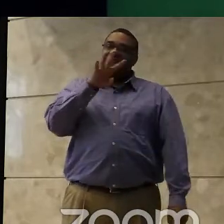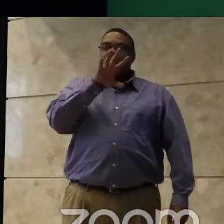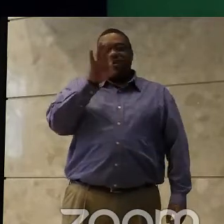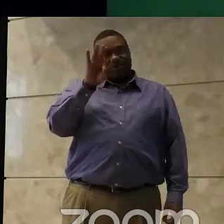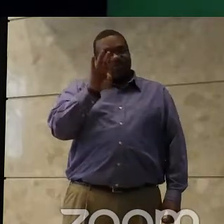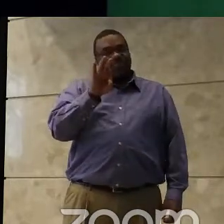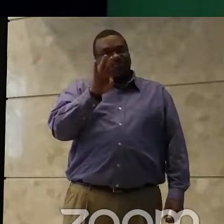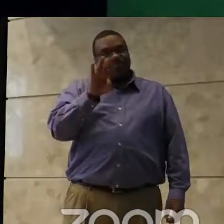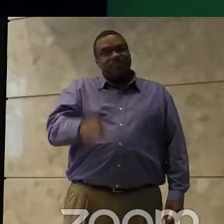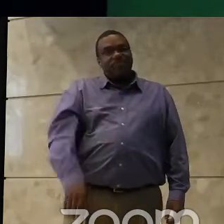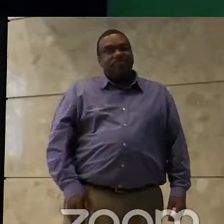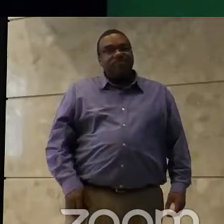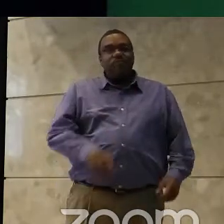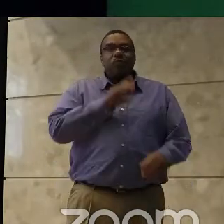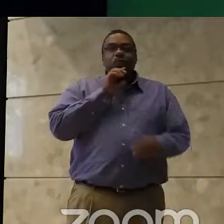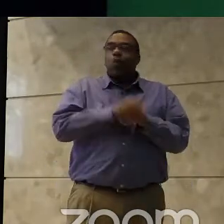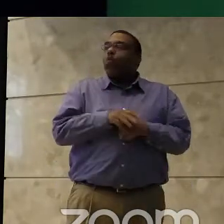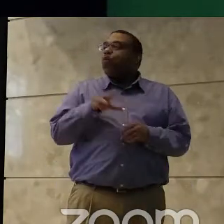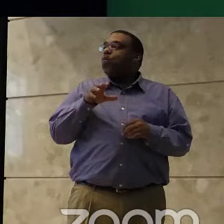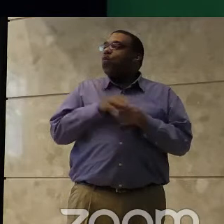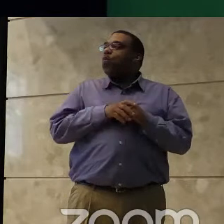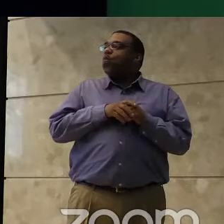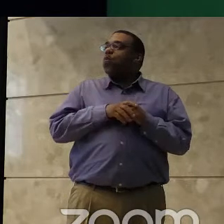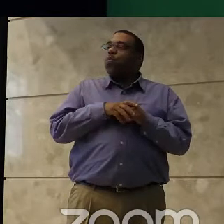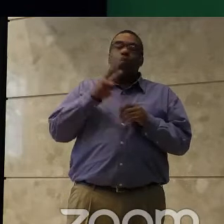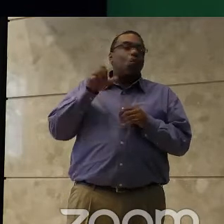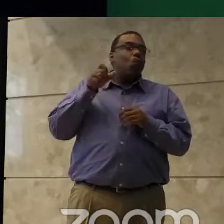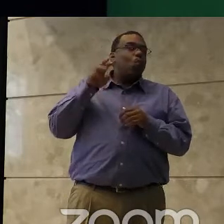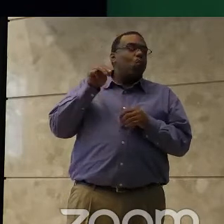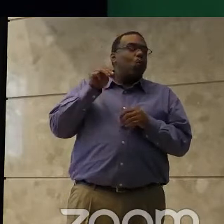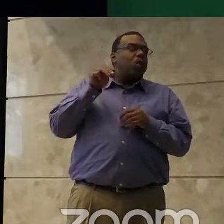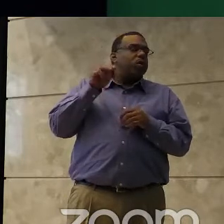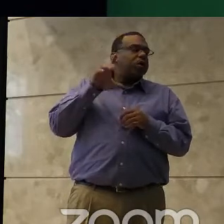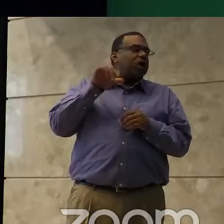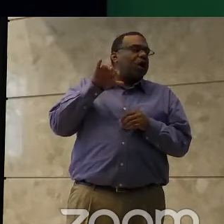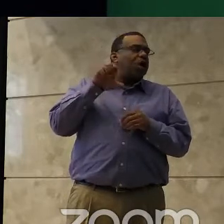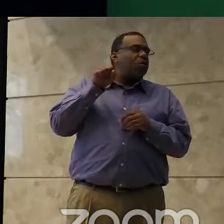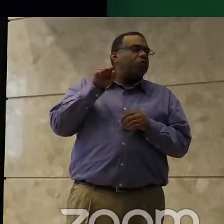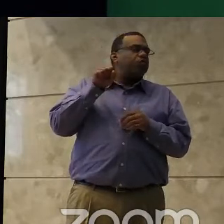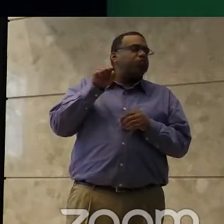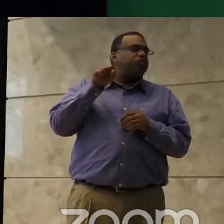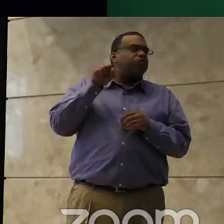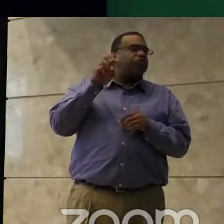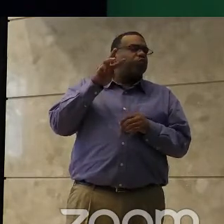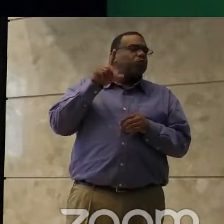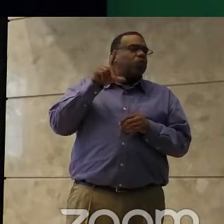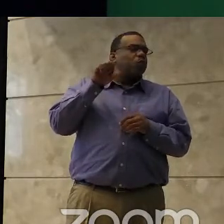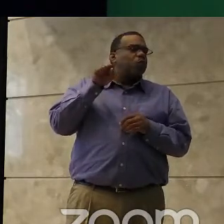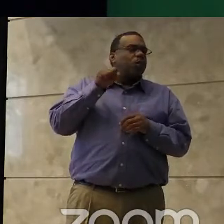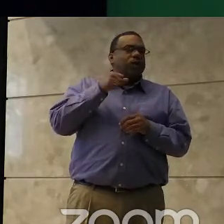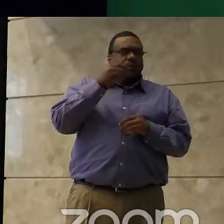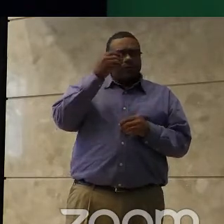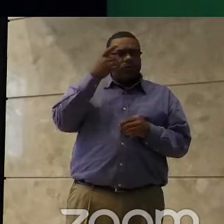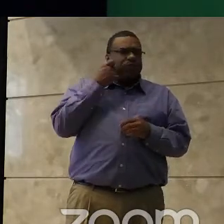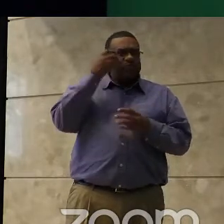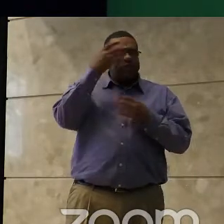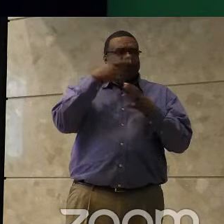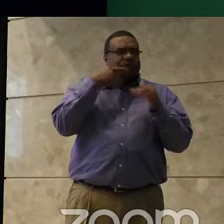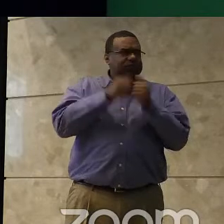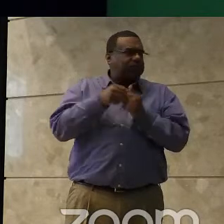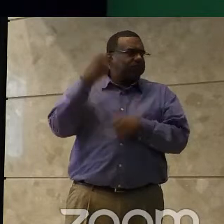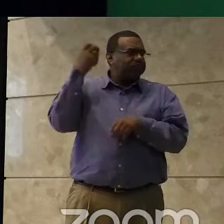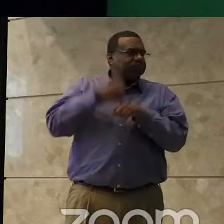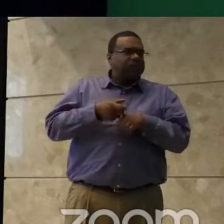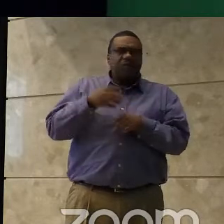nice. William Carlos Williams once said that it's difficult to